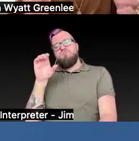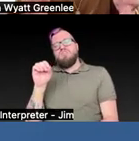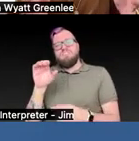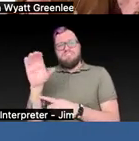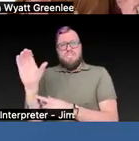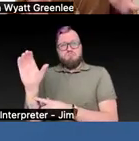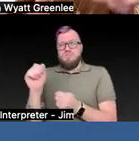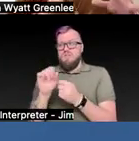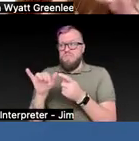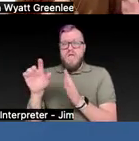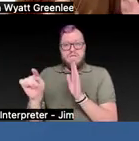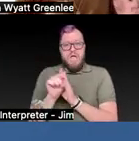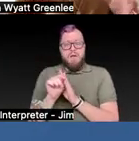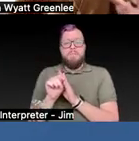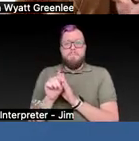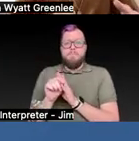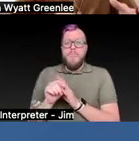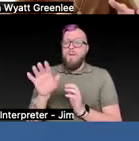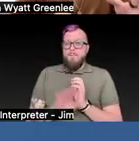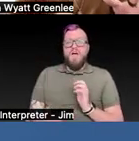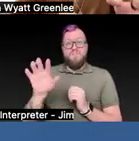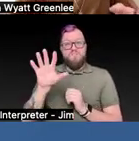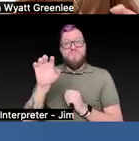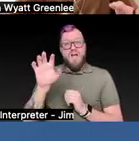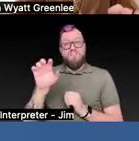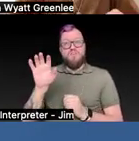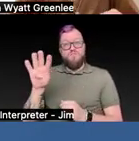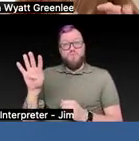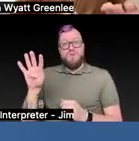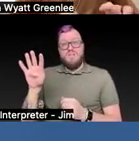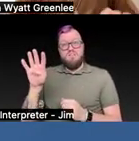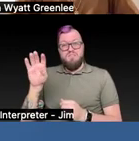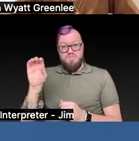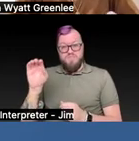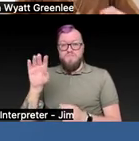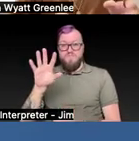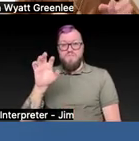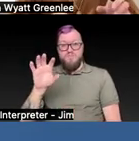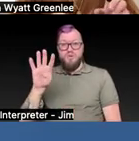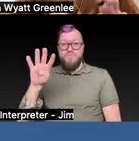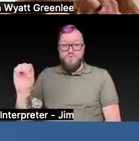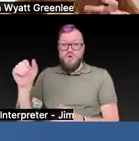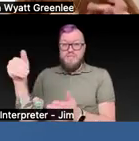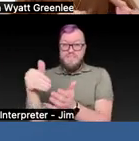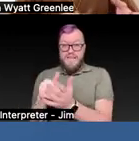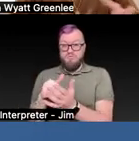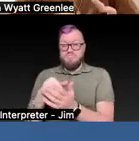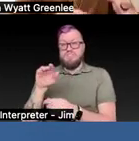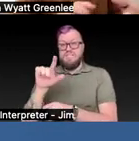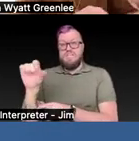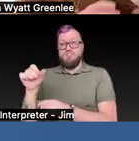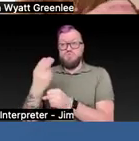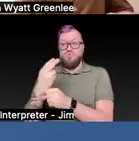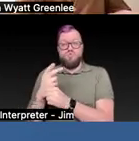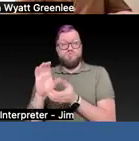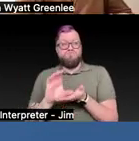there were about 540,000 eels being paid in rent in England every year. And there's actually probably more than that. These are the